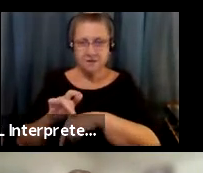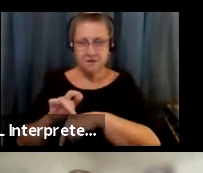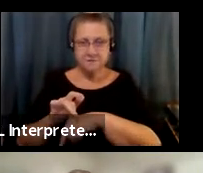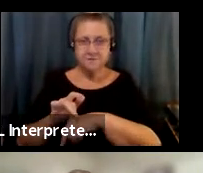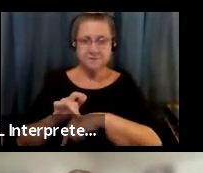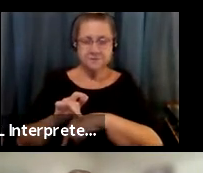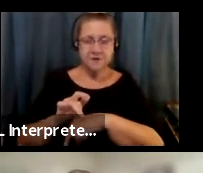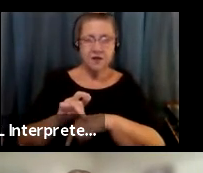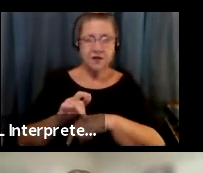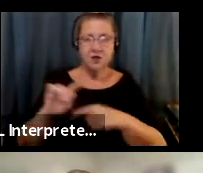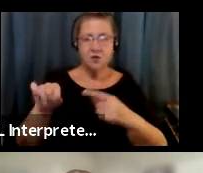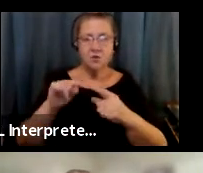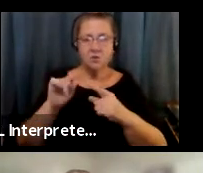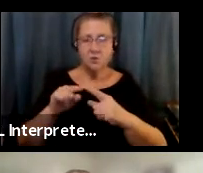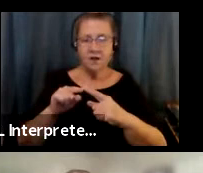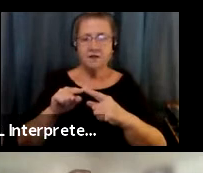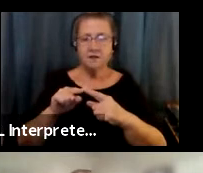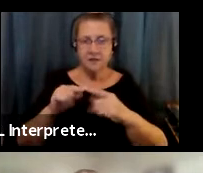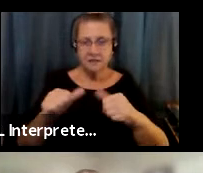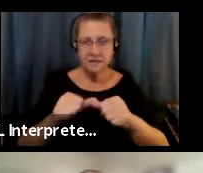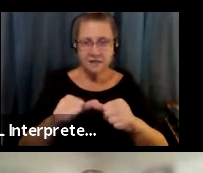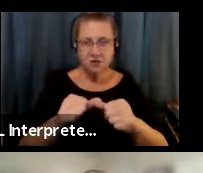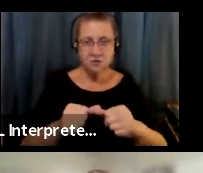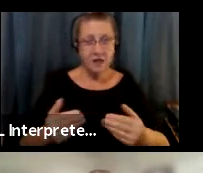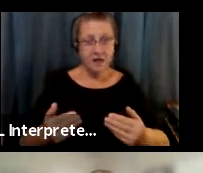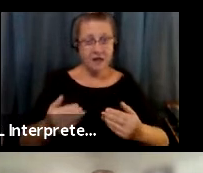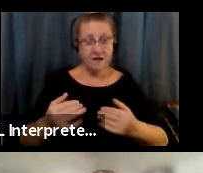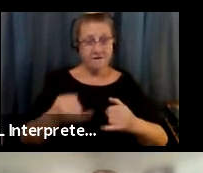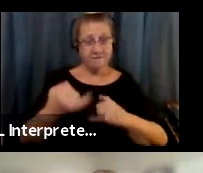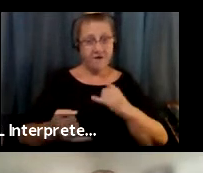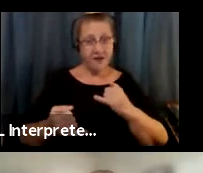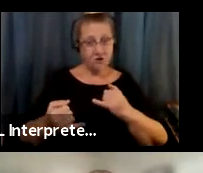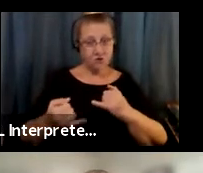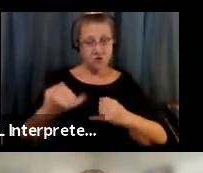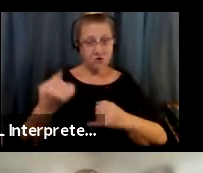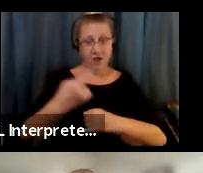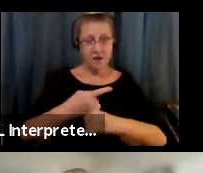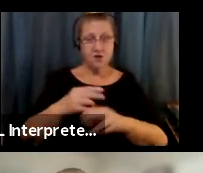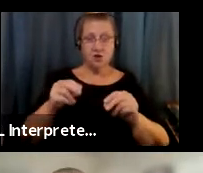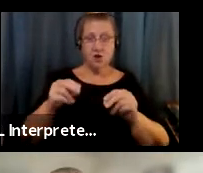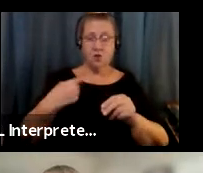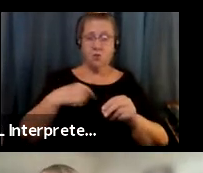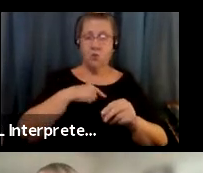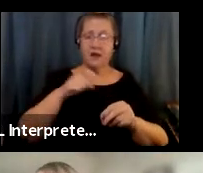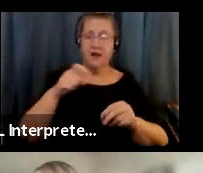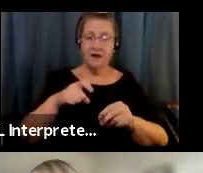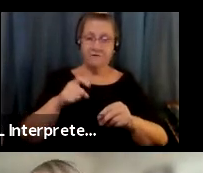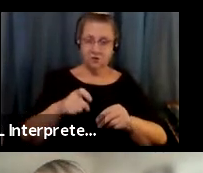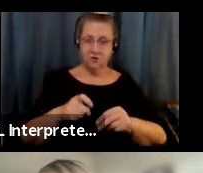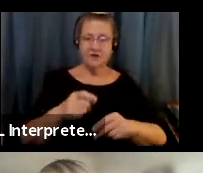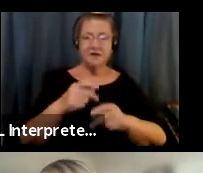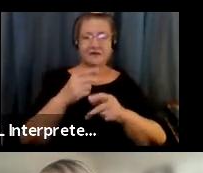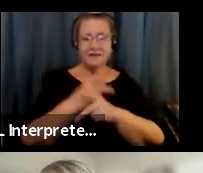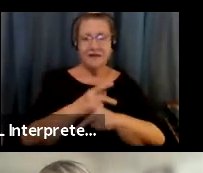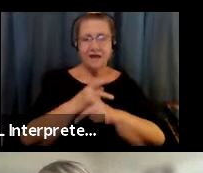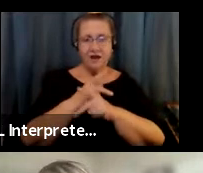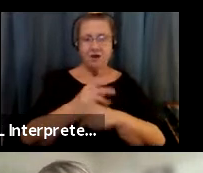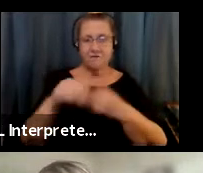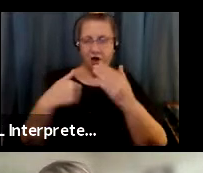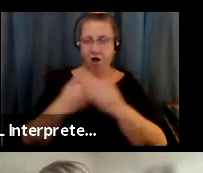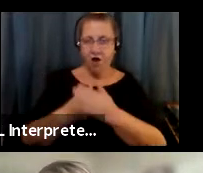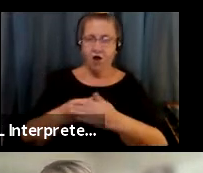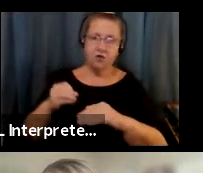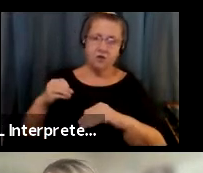this isn't the final mile. We now have to deal with the behavioral health impacts of the pandemic, the excess morbidity and mortality from